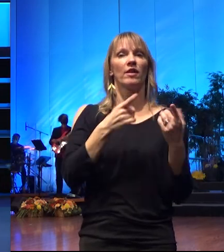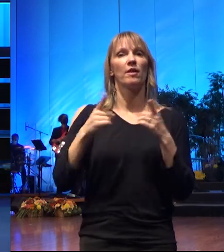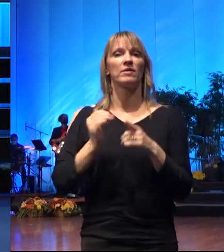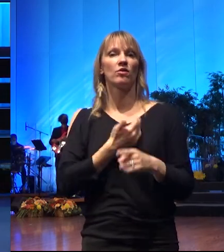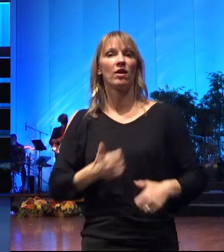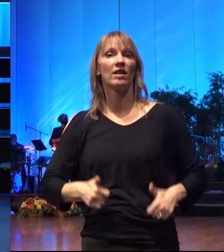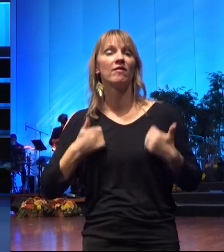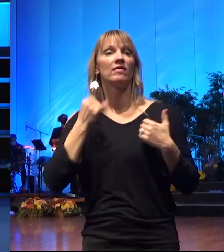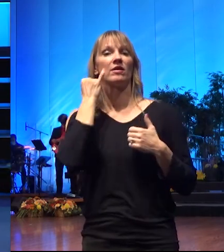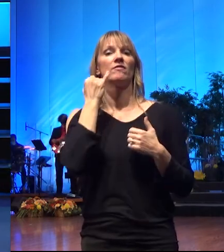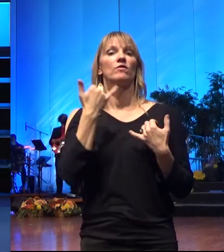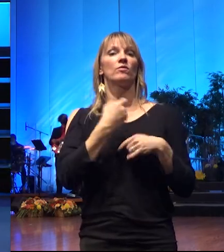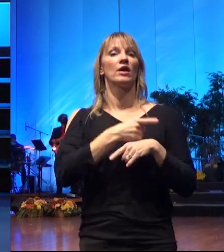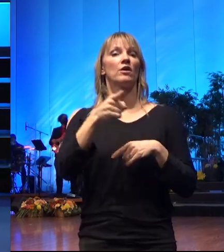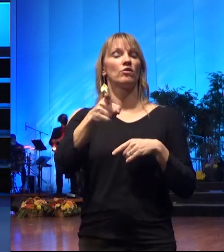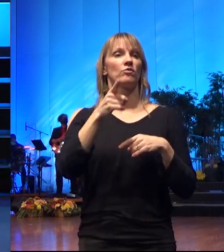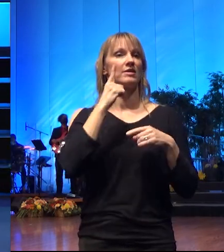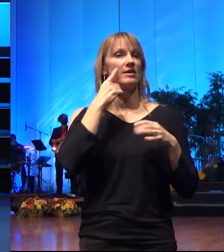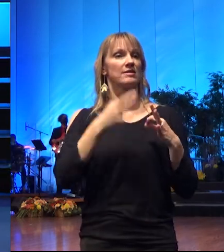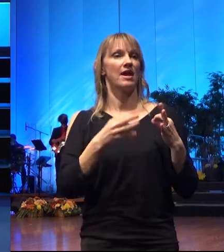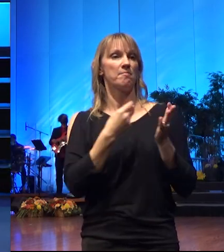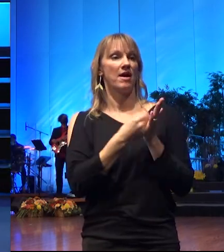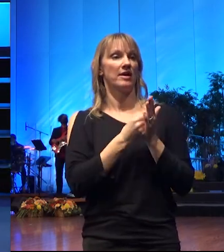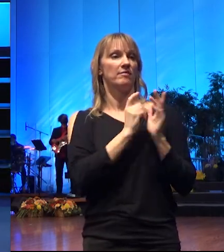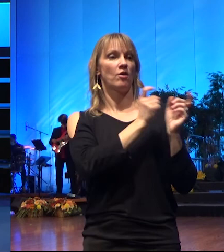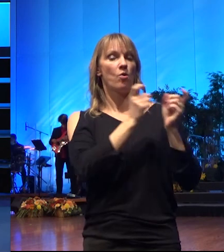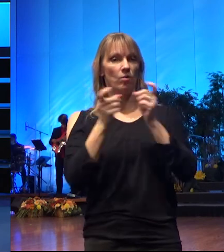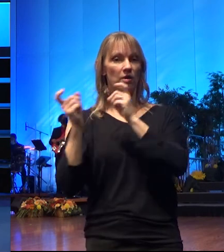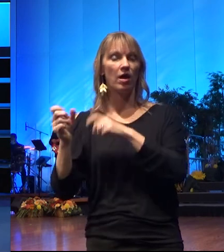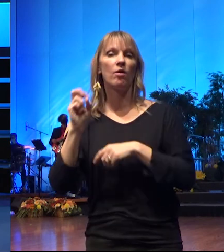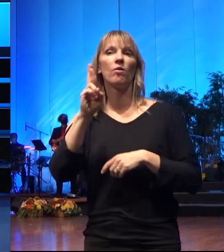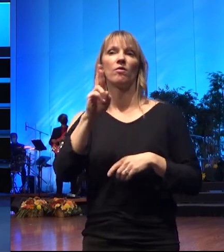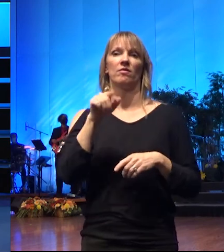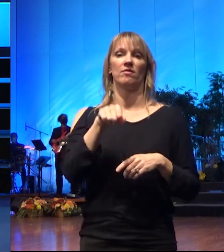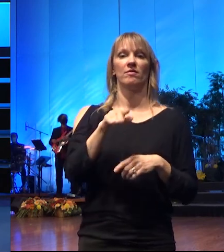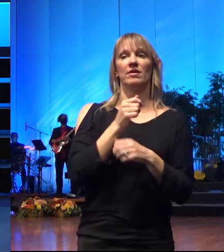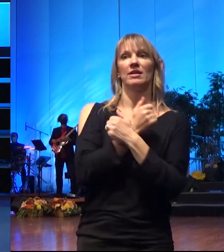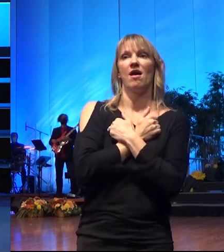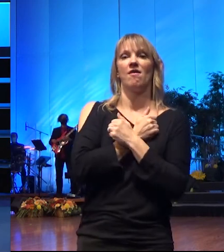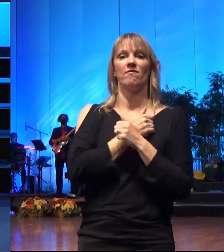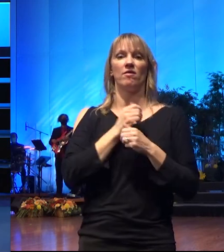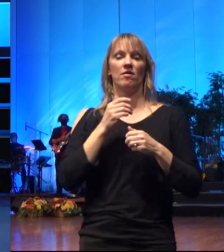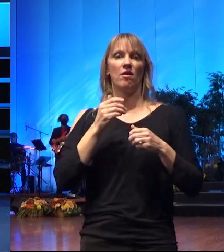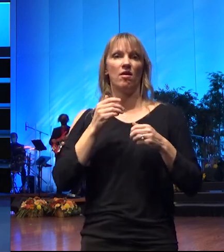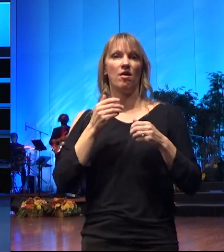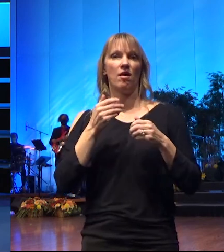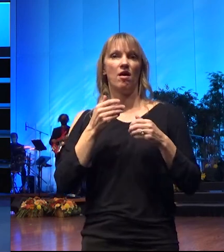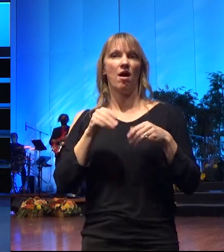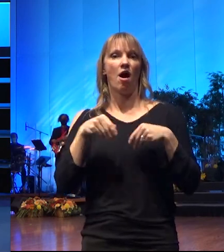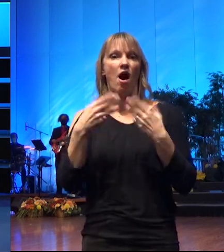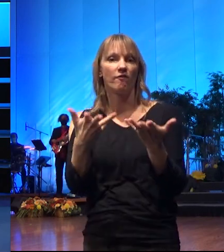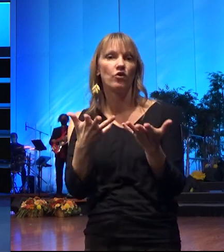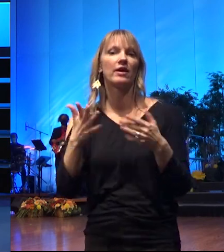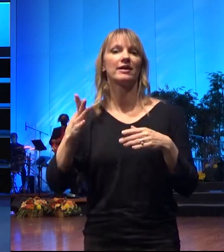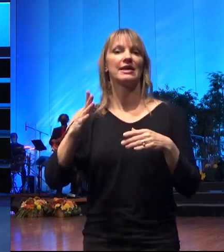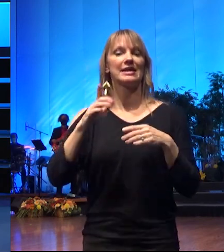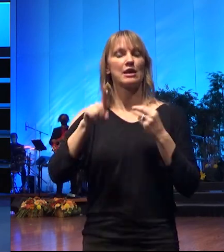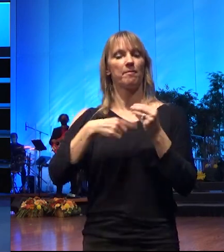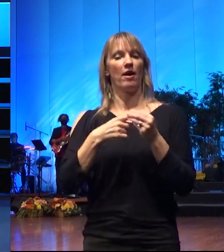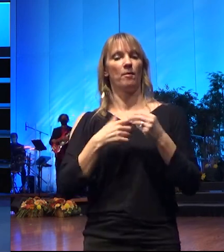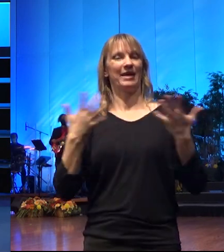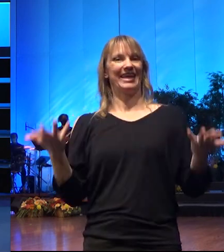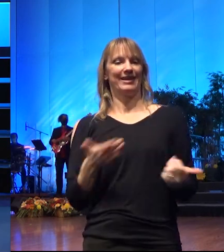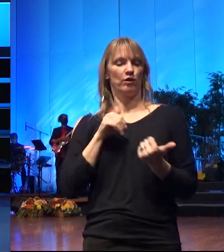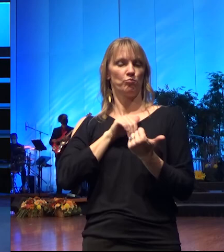the activities of the love offering this morning, I invite us all to give into this space a wonderful sense within ourselves